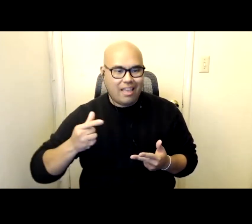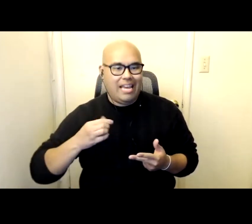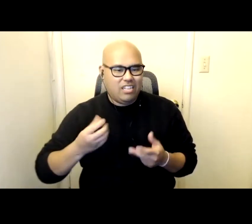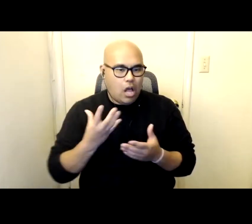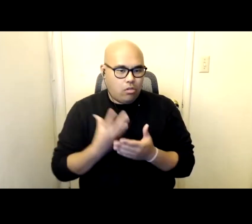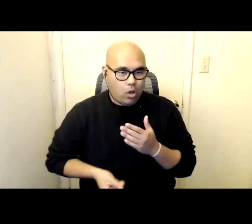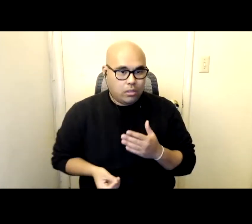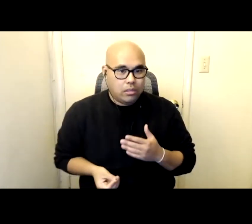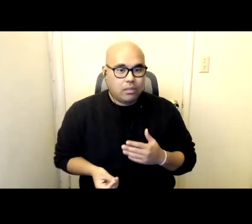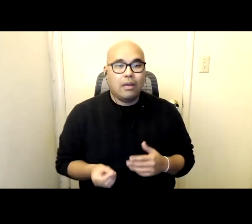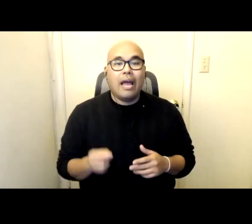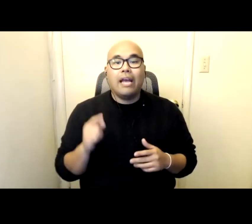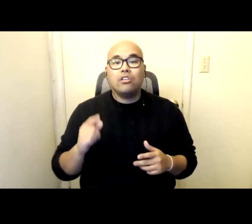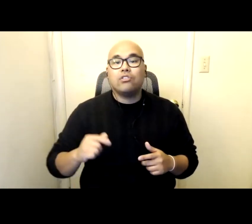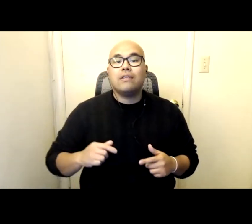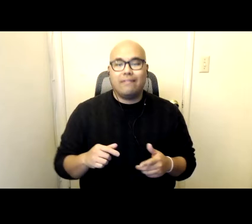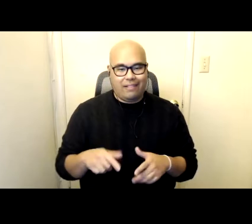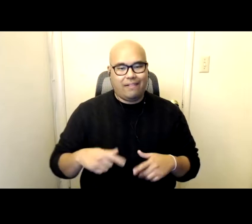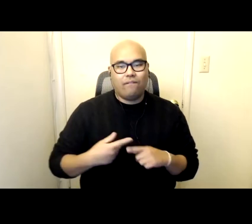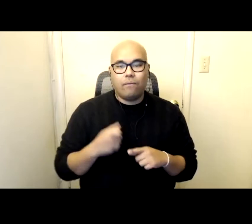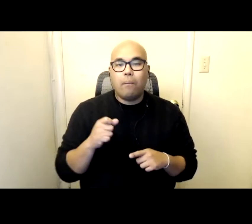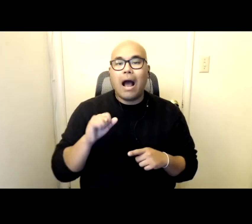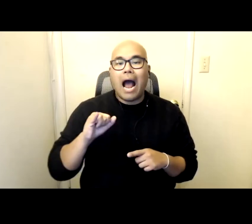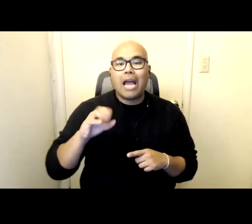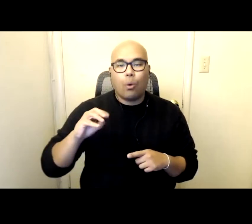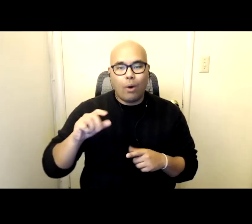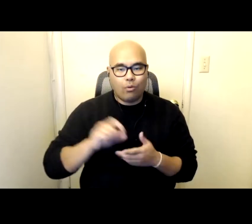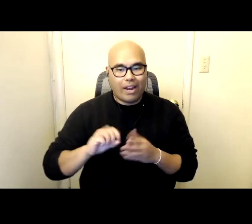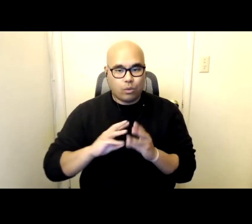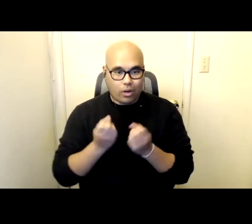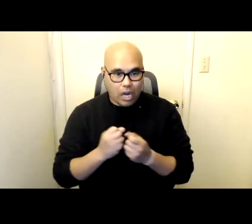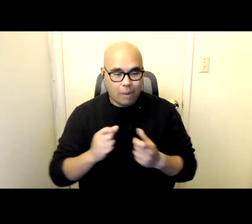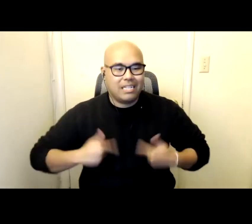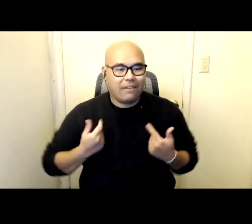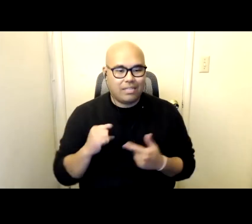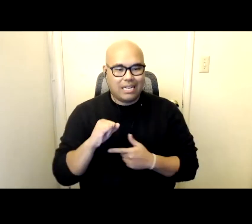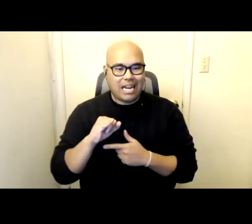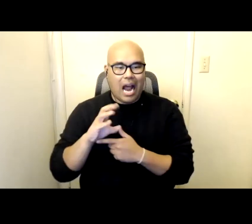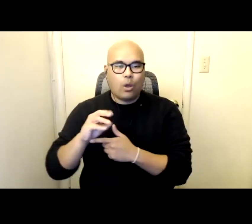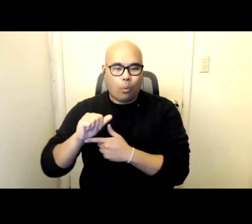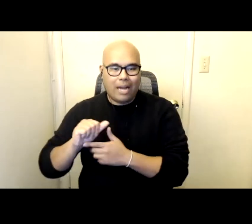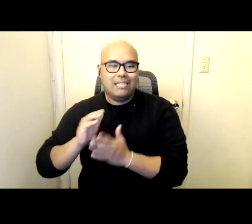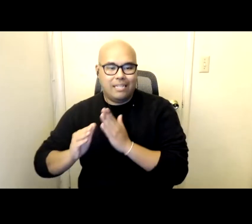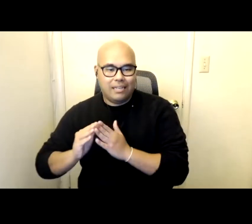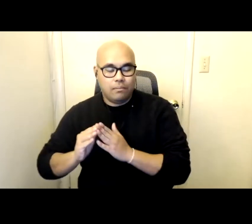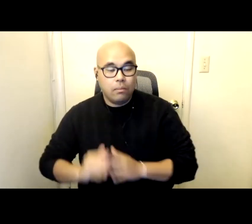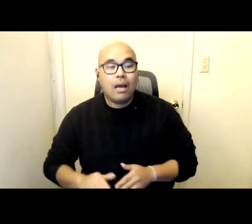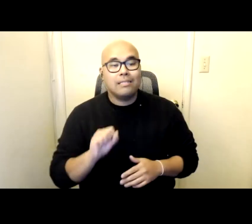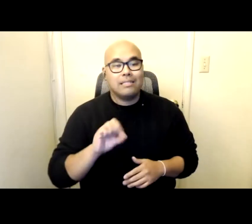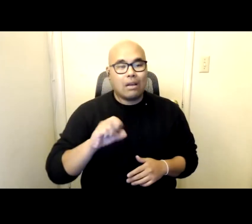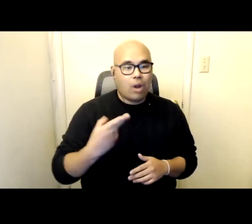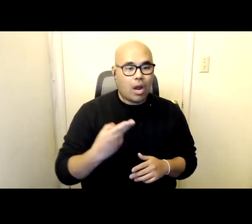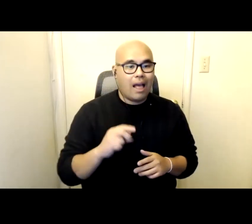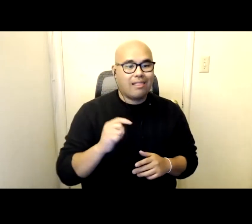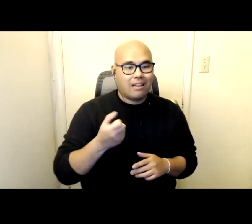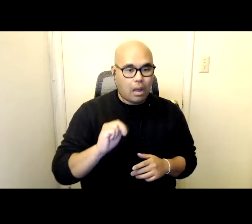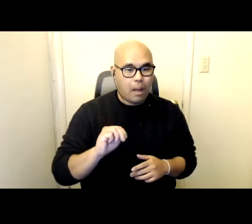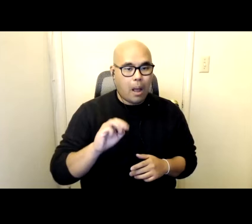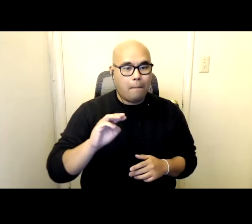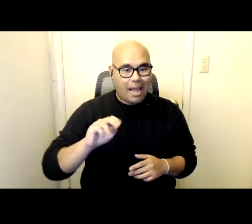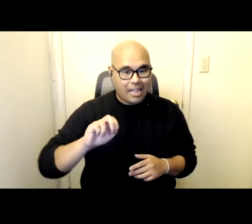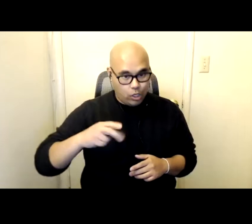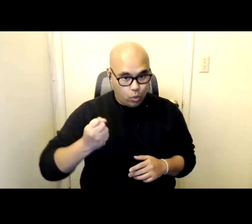she lives in Iowa City. Sarah Thankam Mathews grew up between Oman and India, immigrating to the United States at